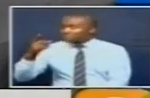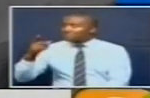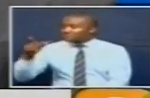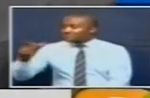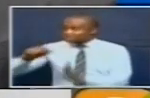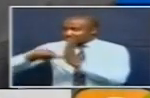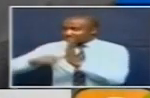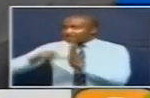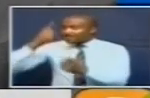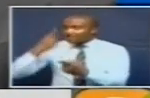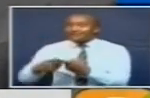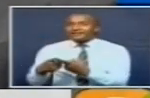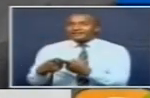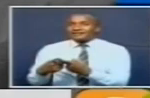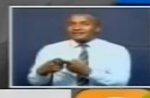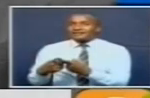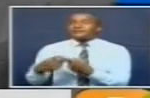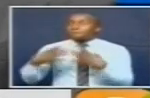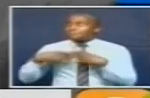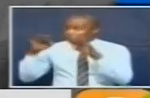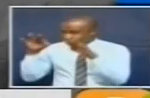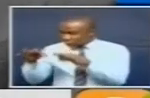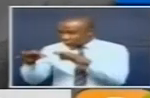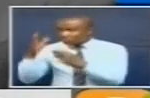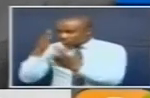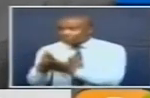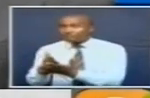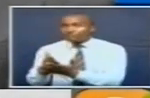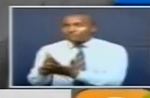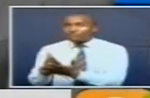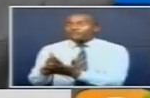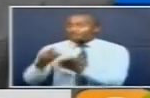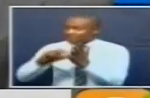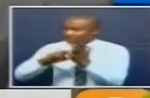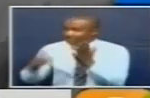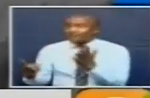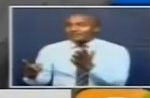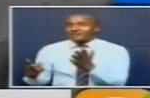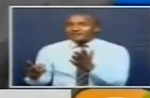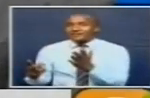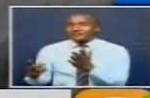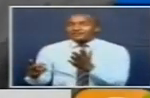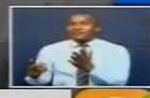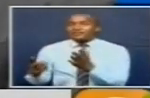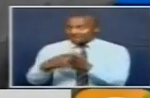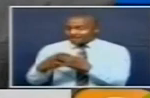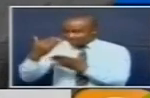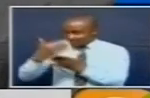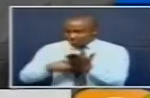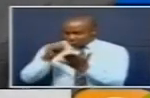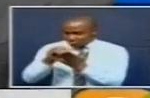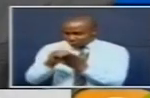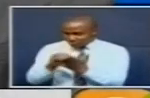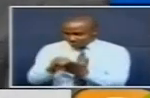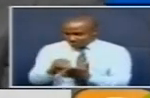failed. And there will be witnesses in that particular area to prove that it has failed. There will be a form to be filled by